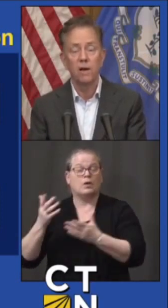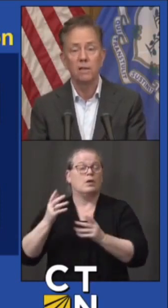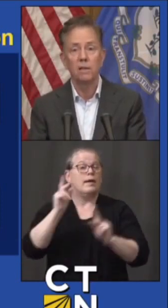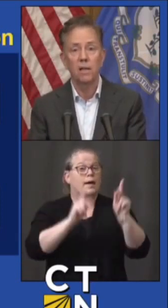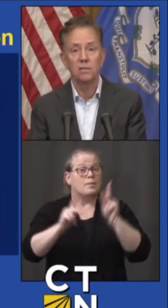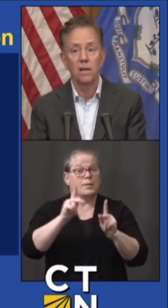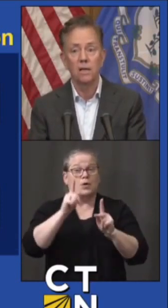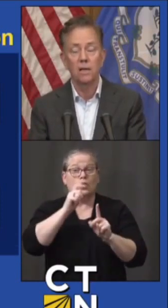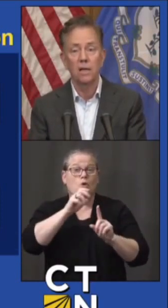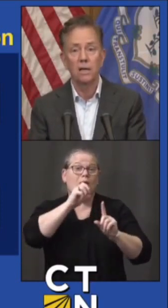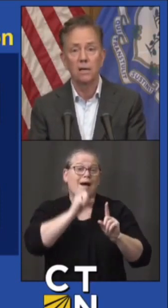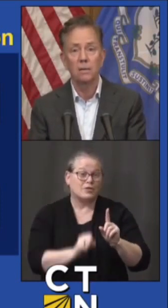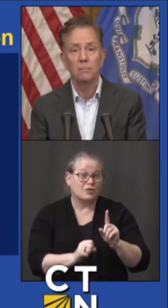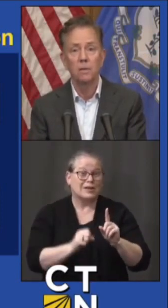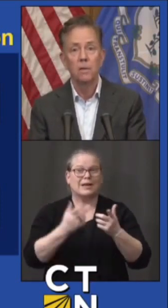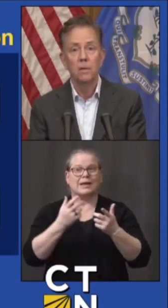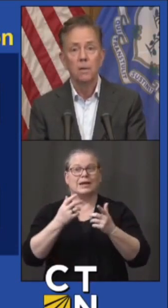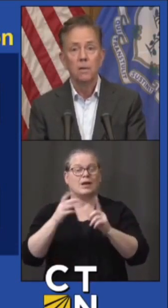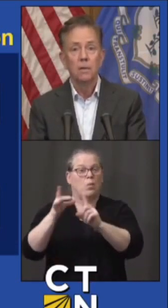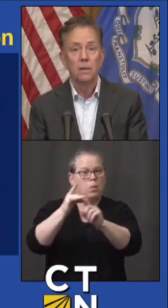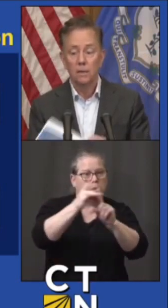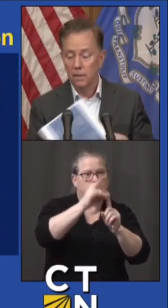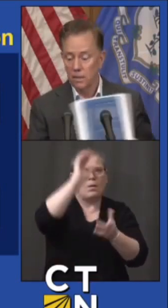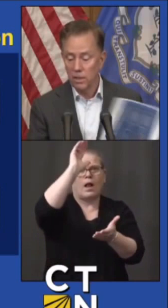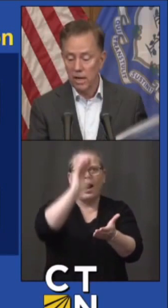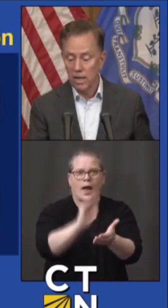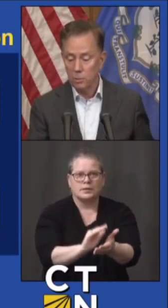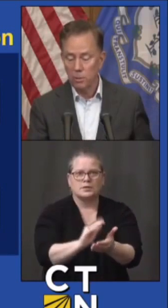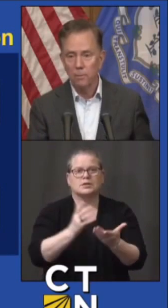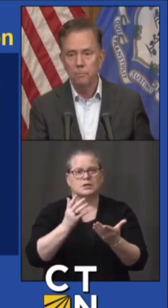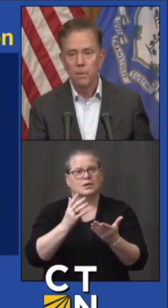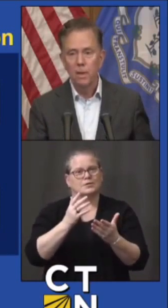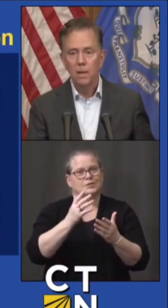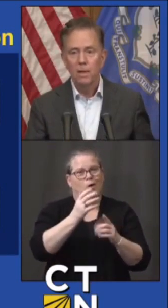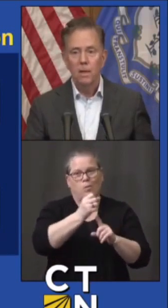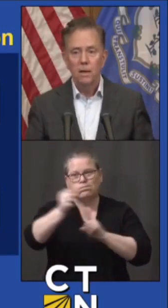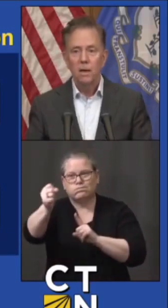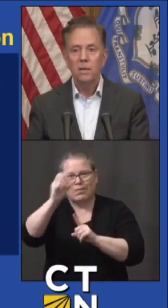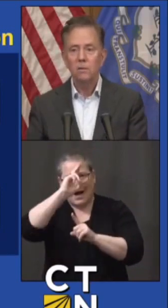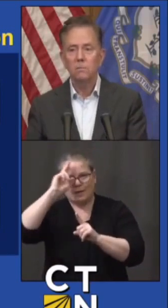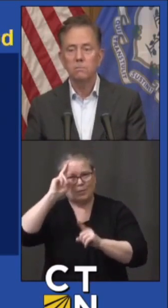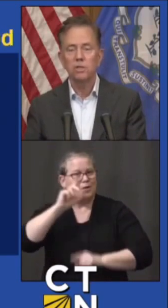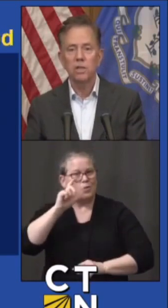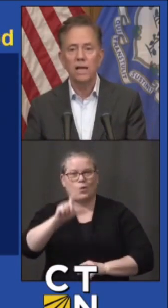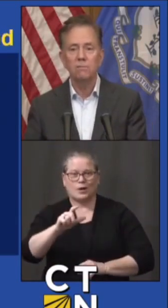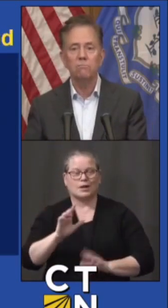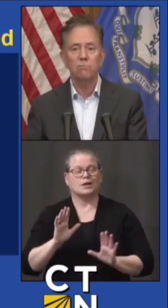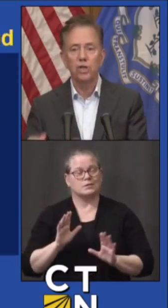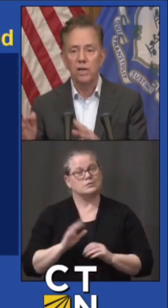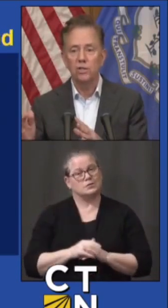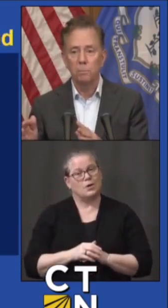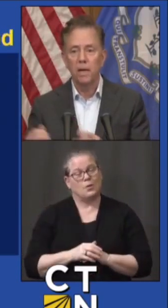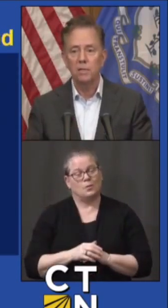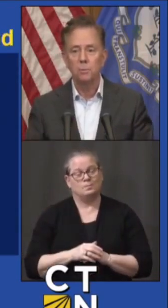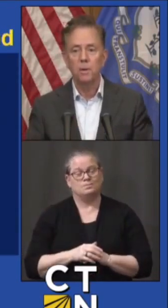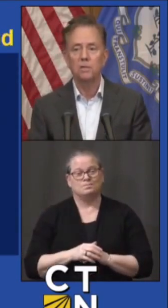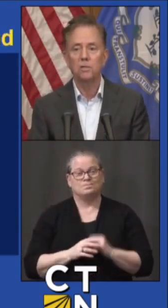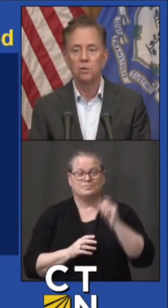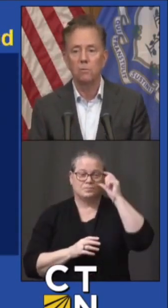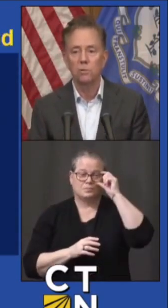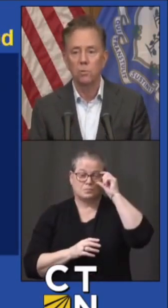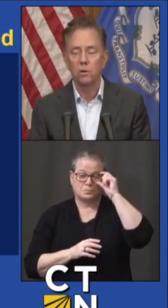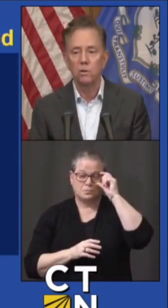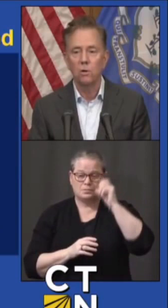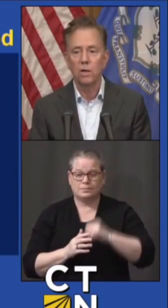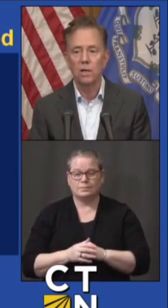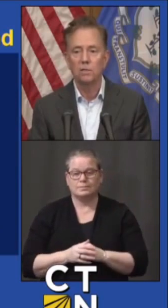get infected, less likely to get into the hospital. Another slight change of pace, but I just